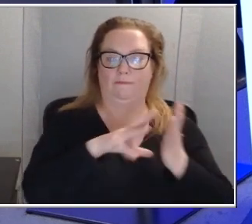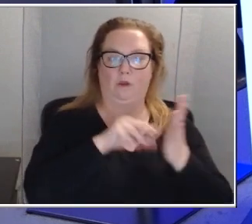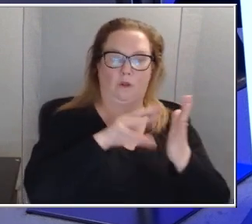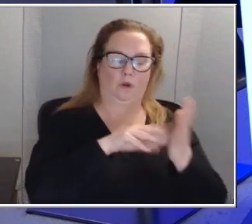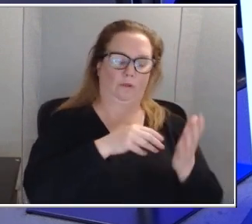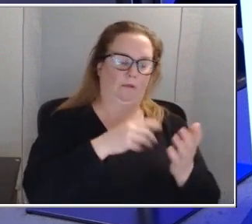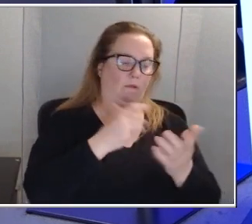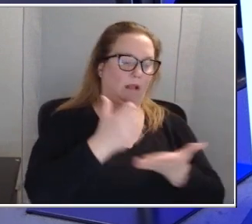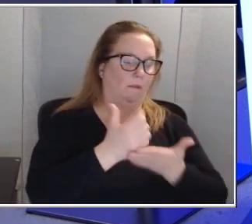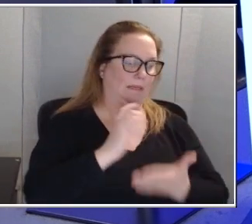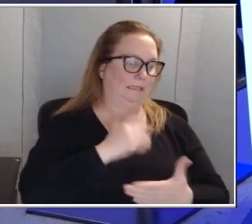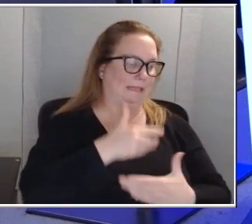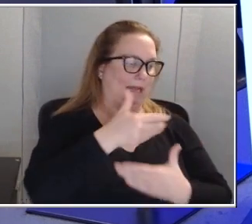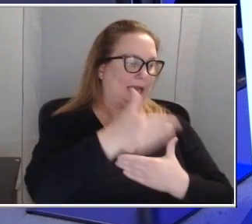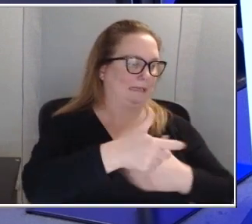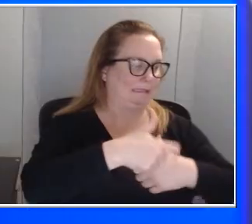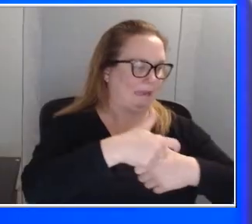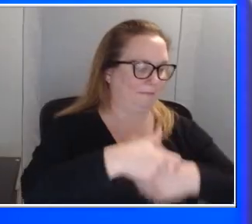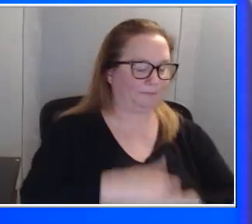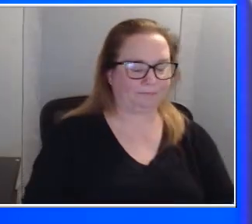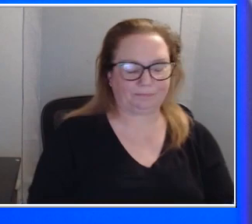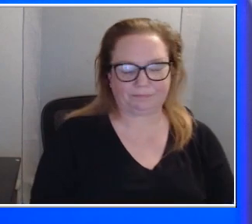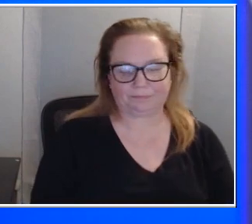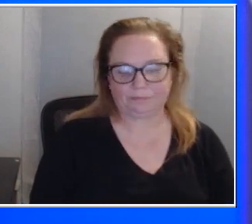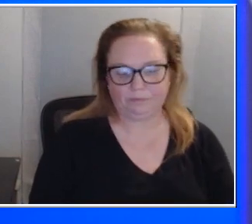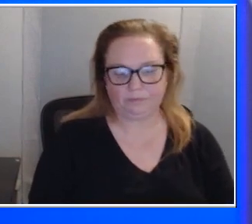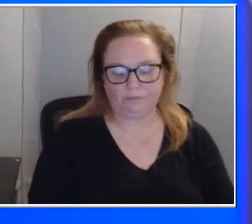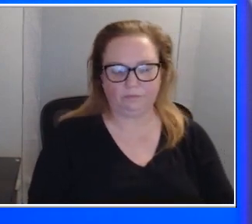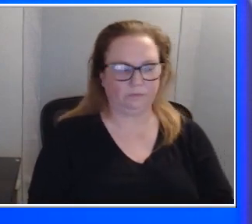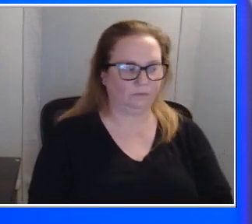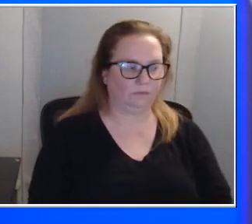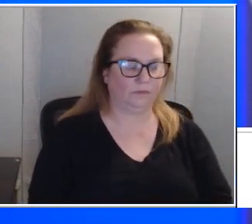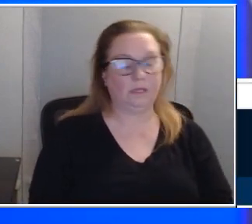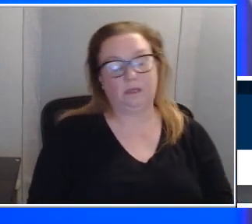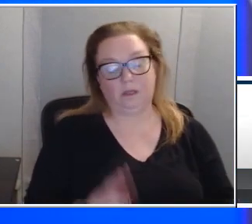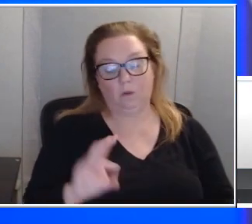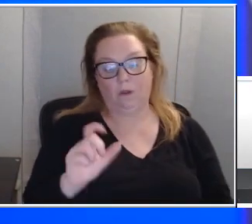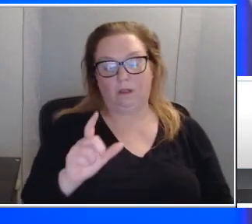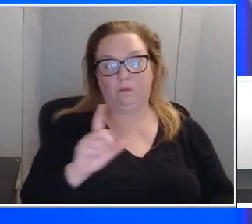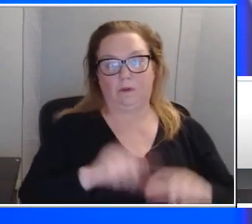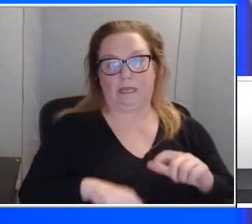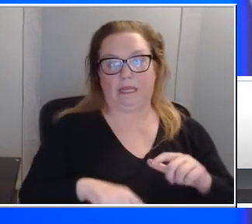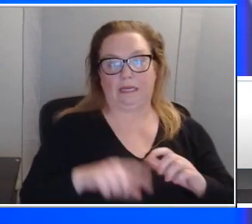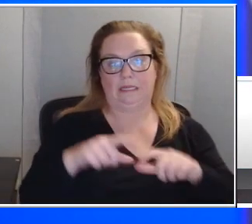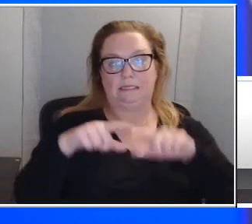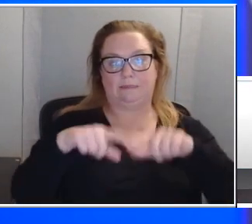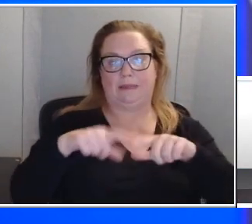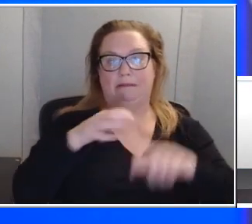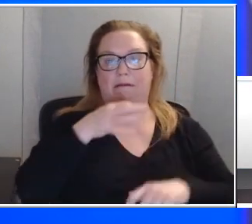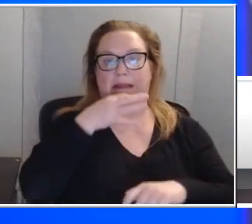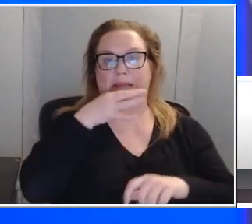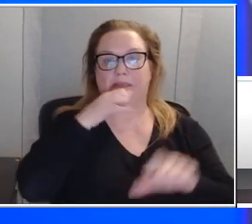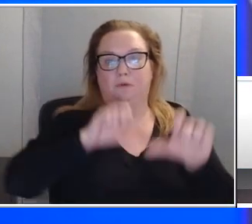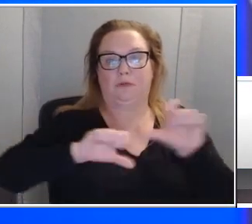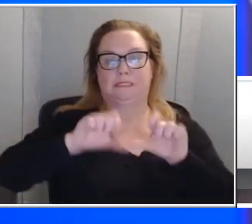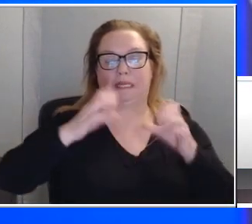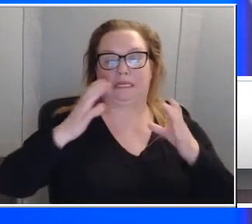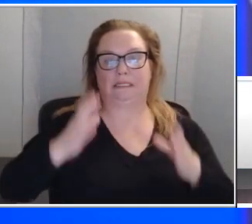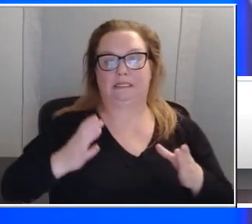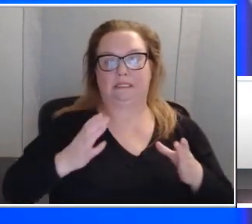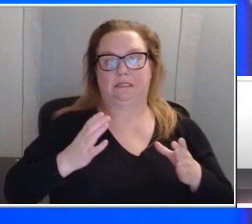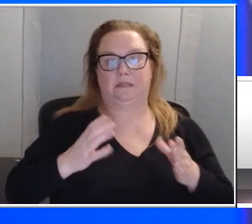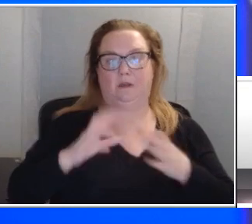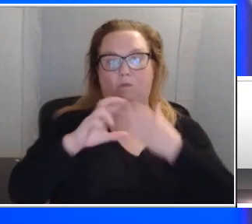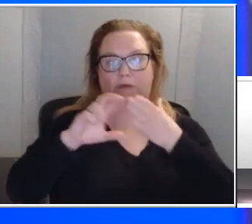time? Well, I think one is that we can't depend on experts and scientists and scientific